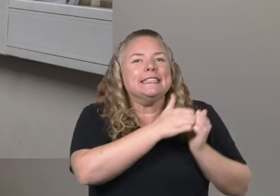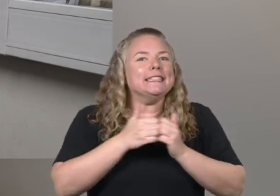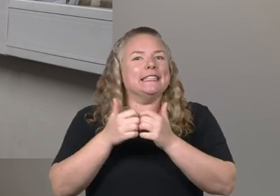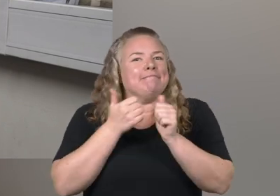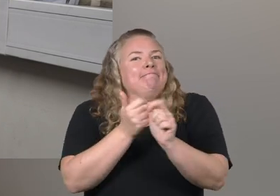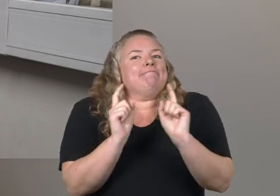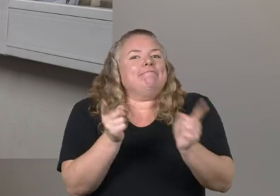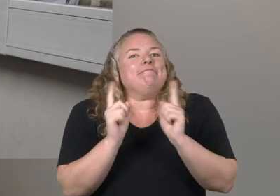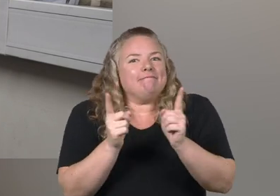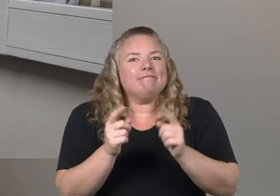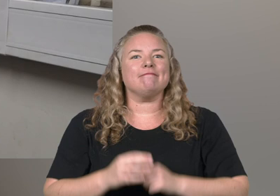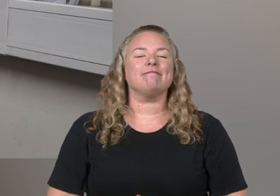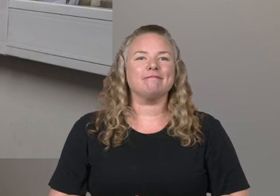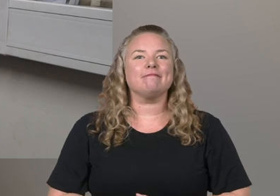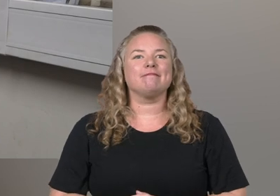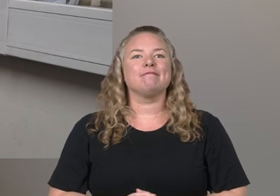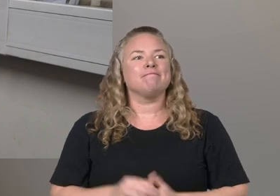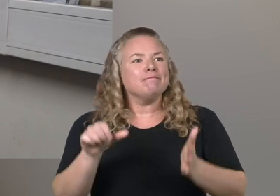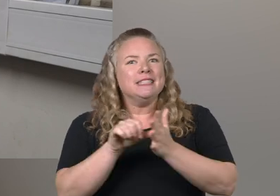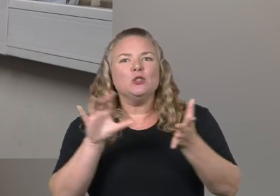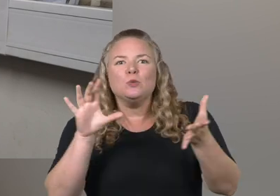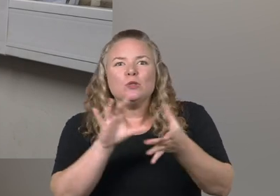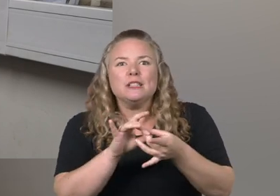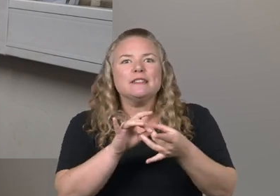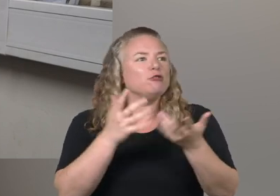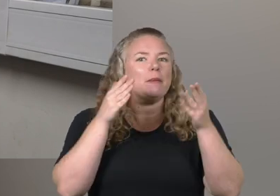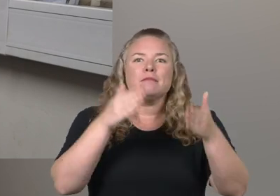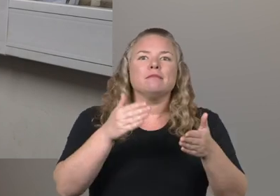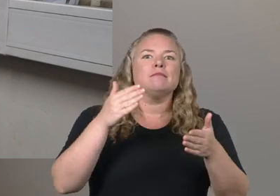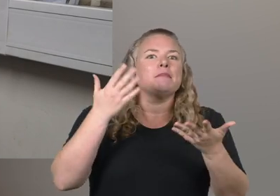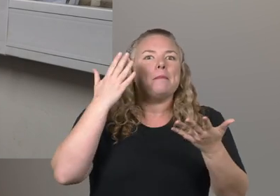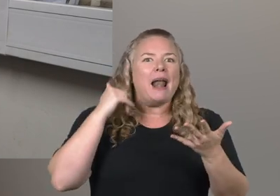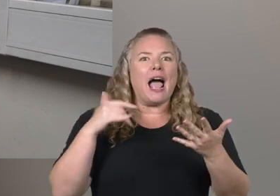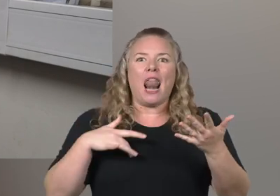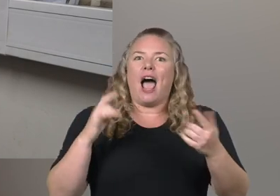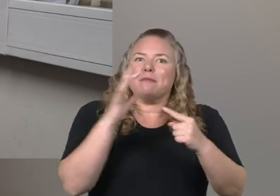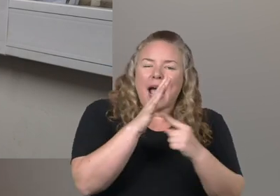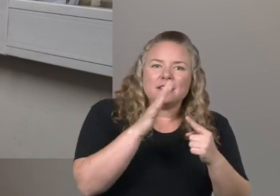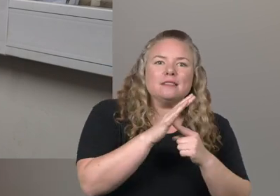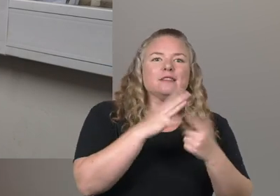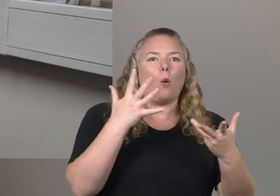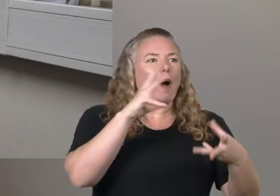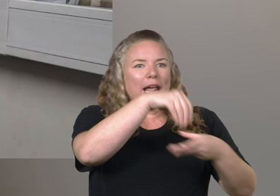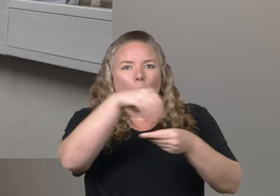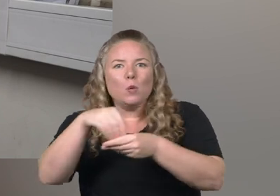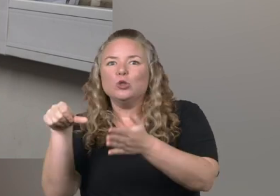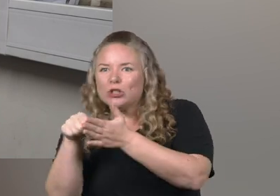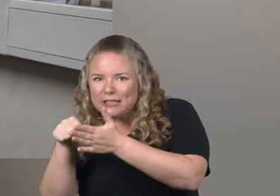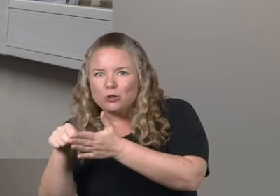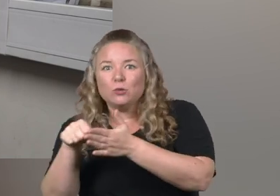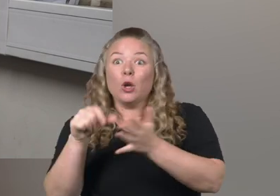solidarity of that practice, that the issues that we've been, you know, looking at in terms of Black Lives Matter or